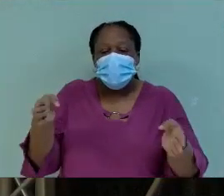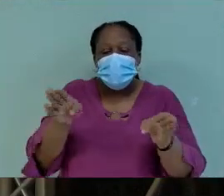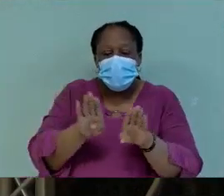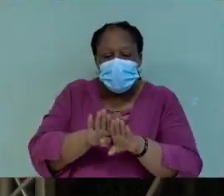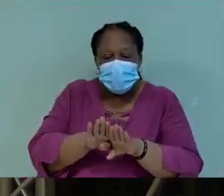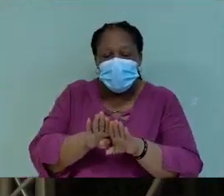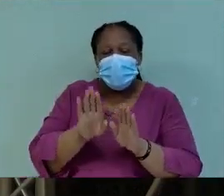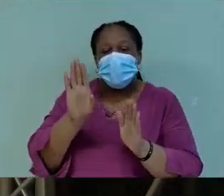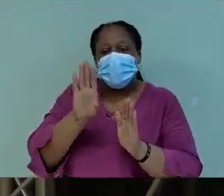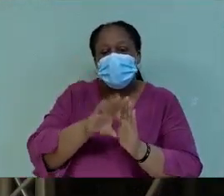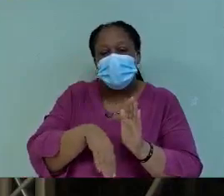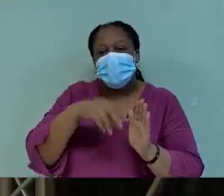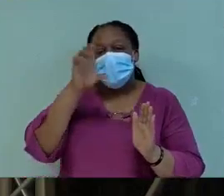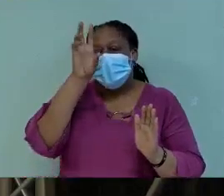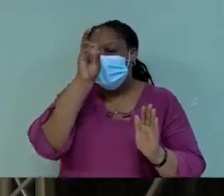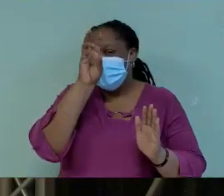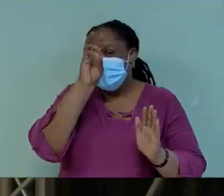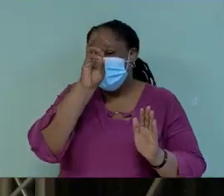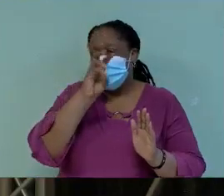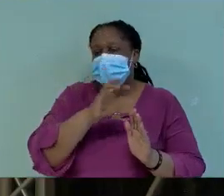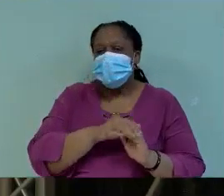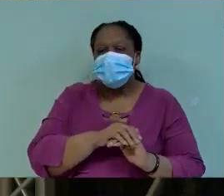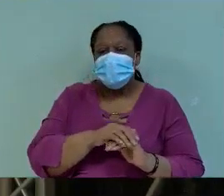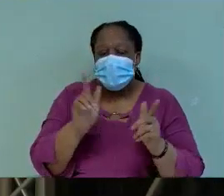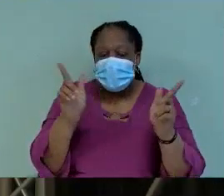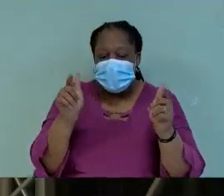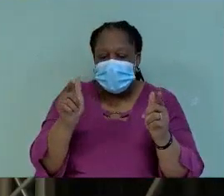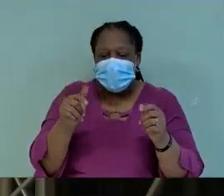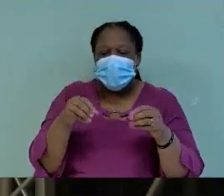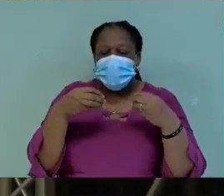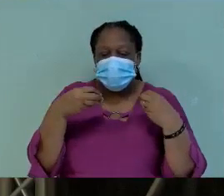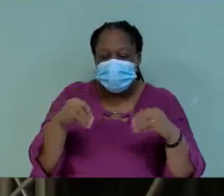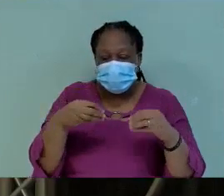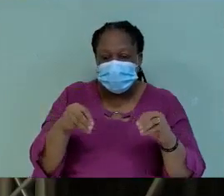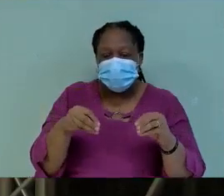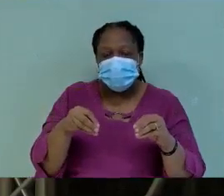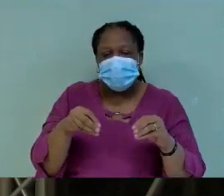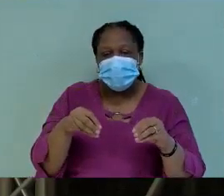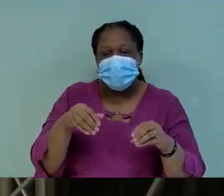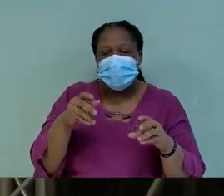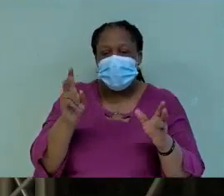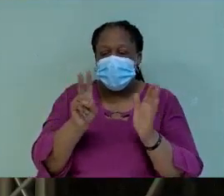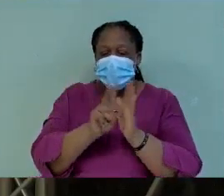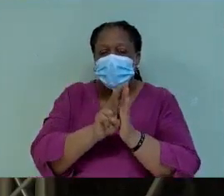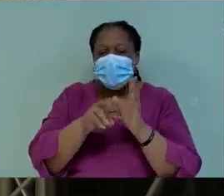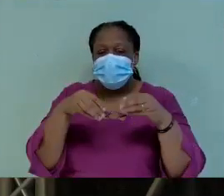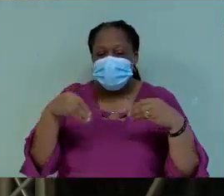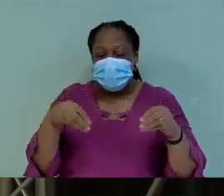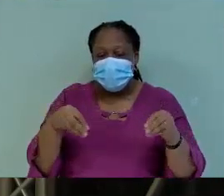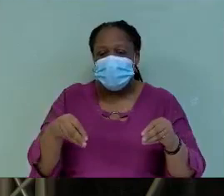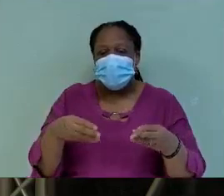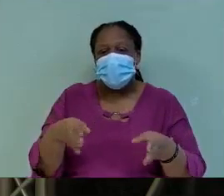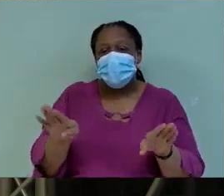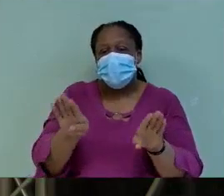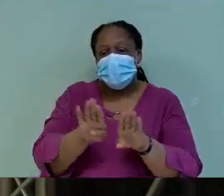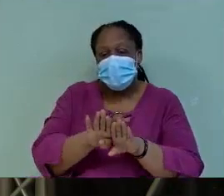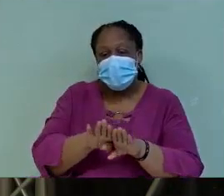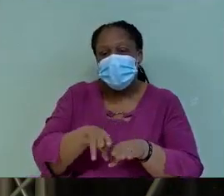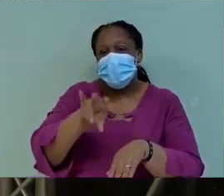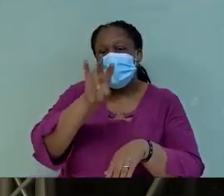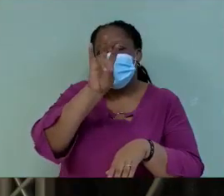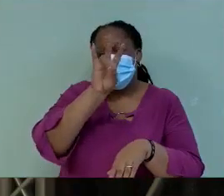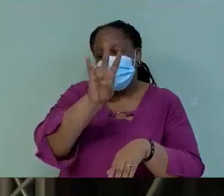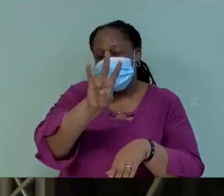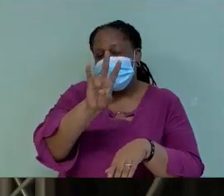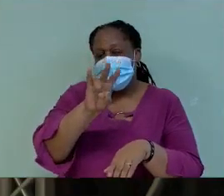and other smaller businesses, shops, etc., should be closed by 7 p.m.